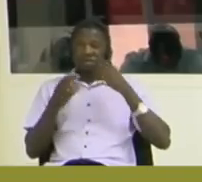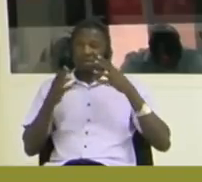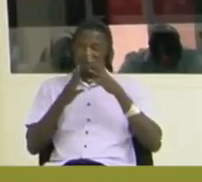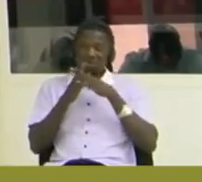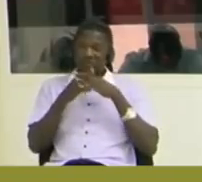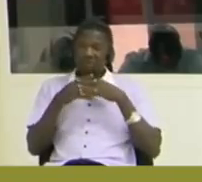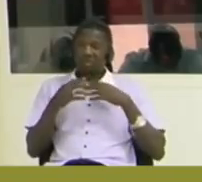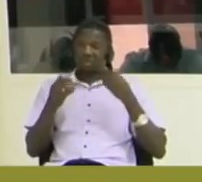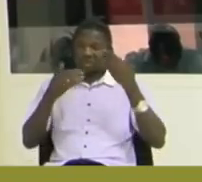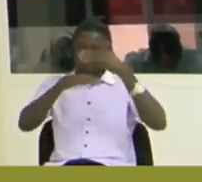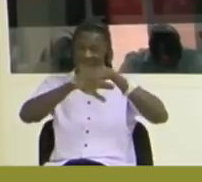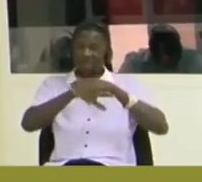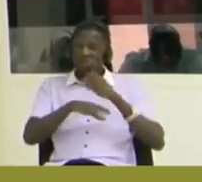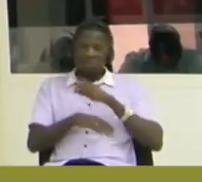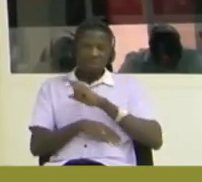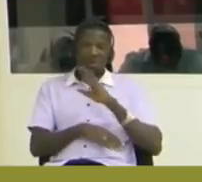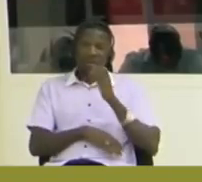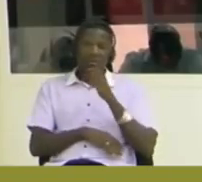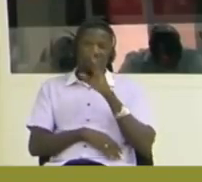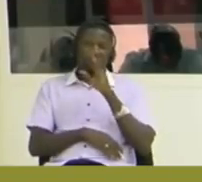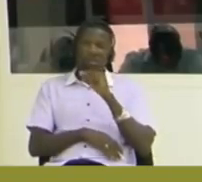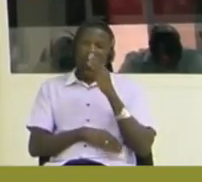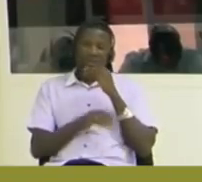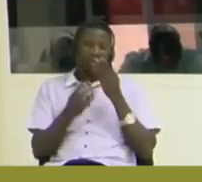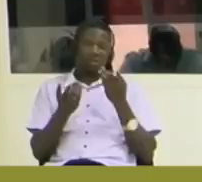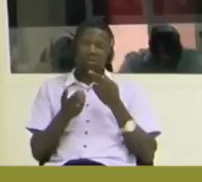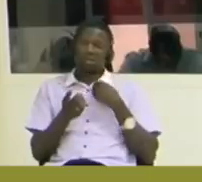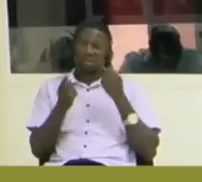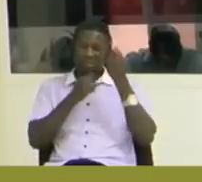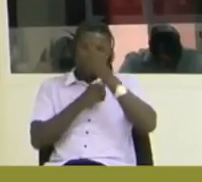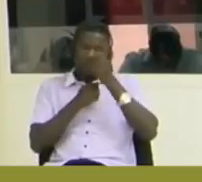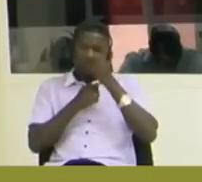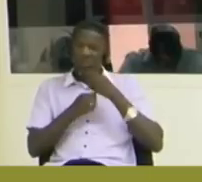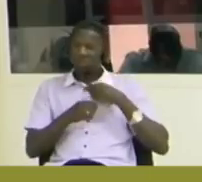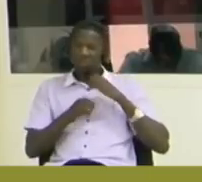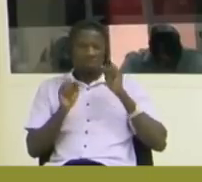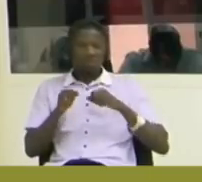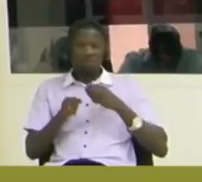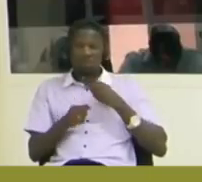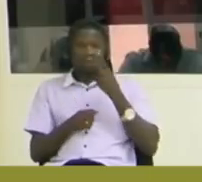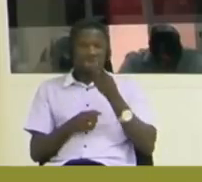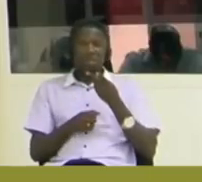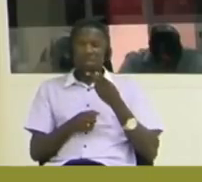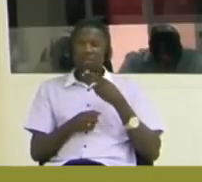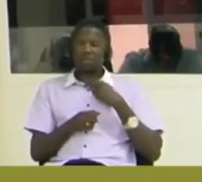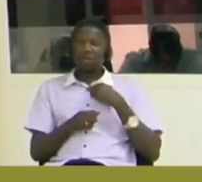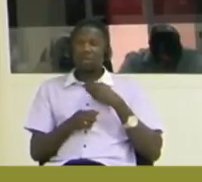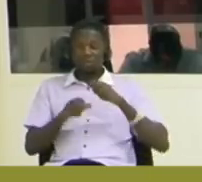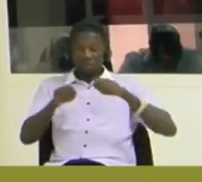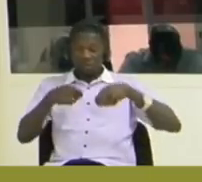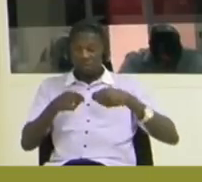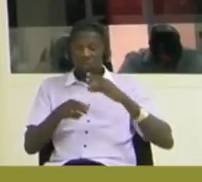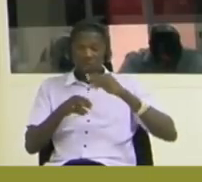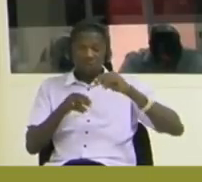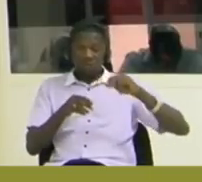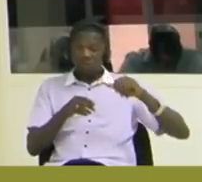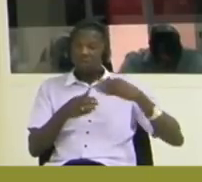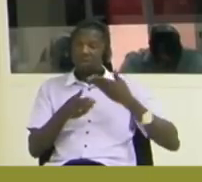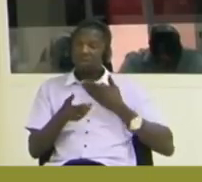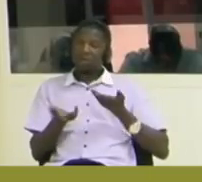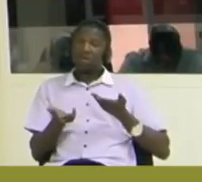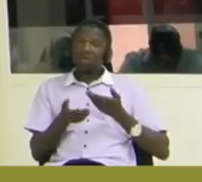tell. And in the dark, you cannot determine whether my boots were muddy or not. He never